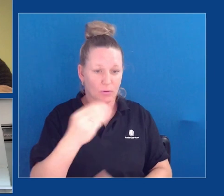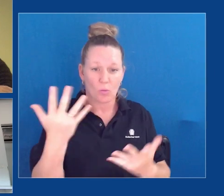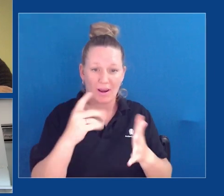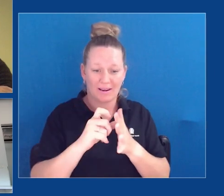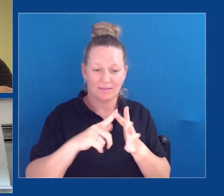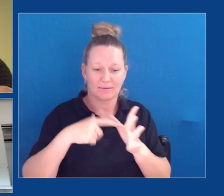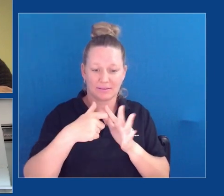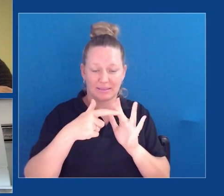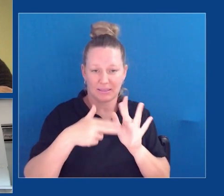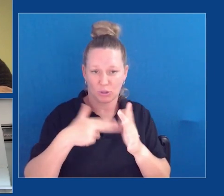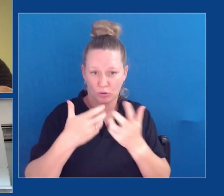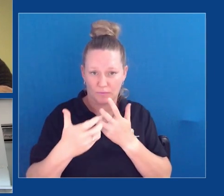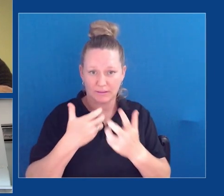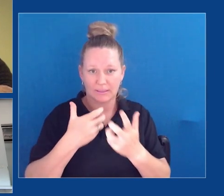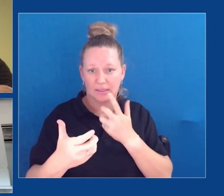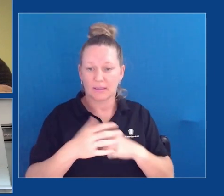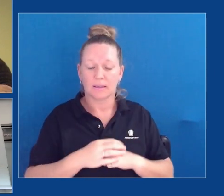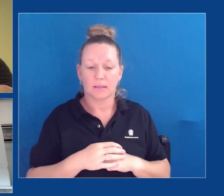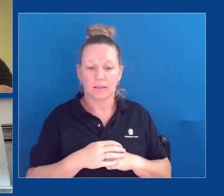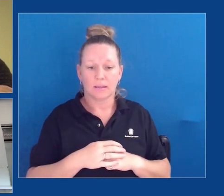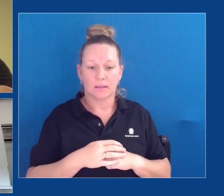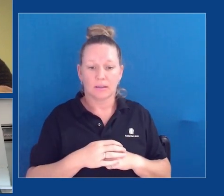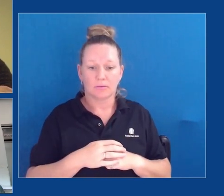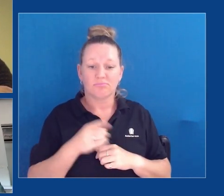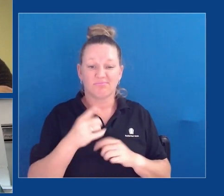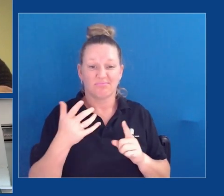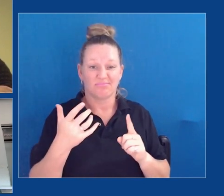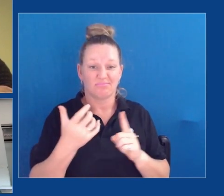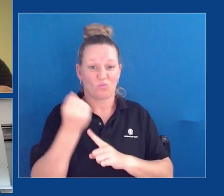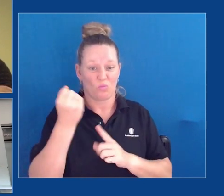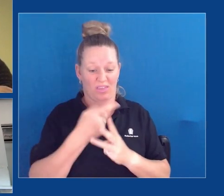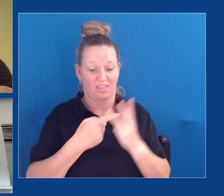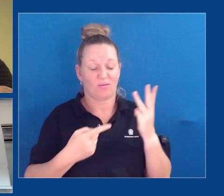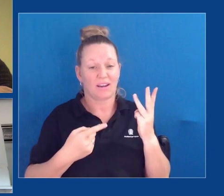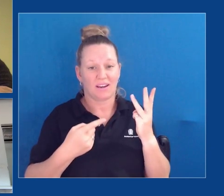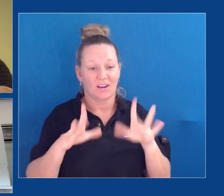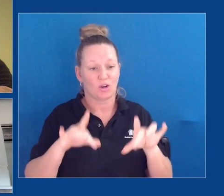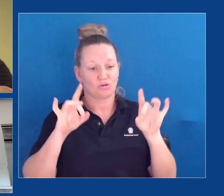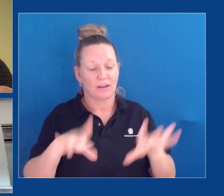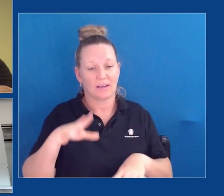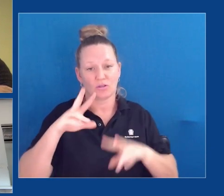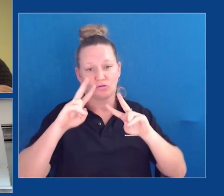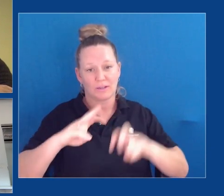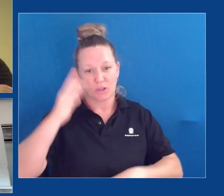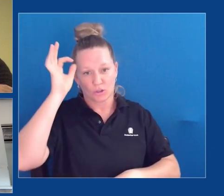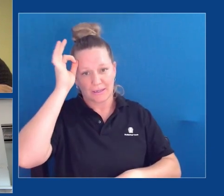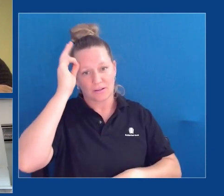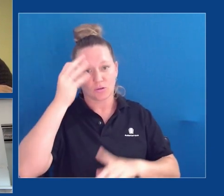University, and she has won three Australian Research Council Indigenous Discovery